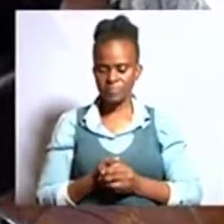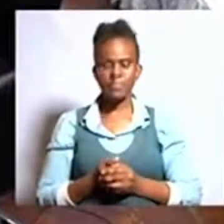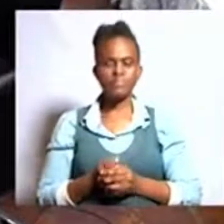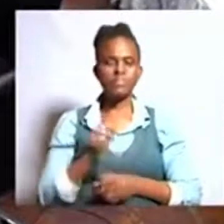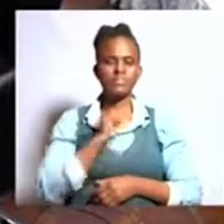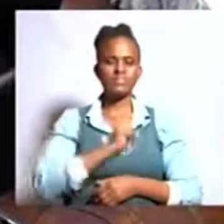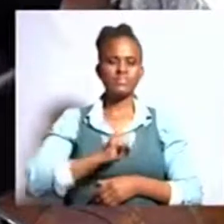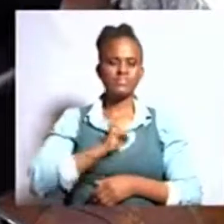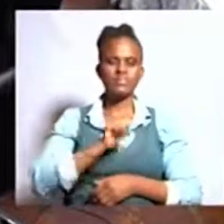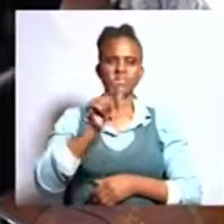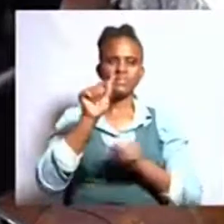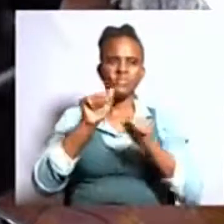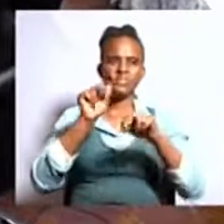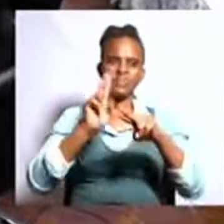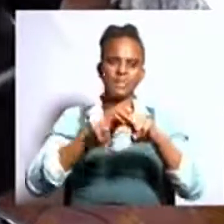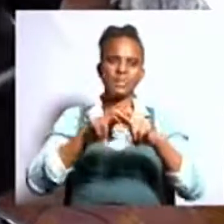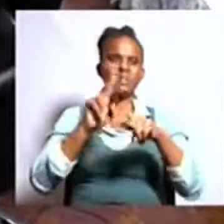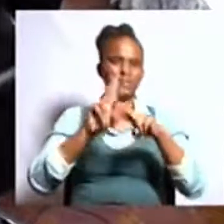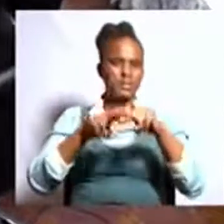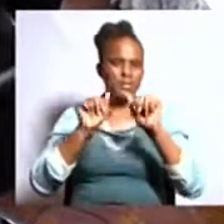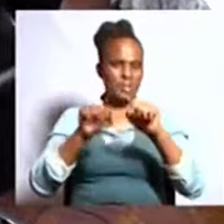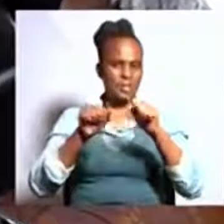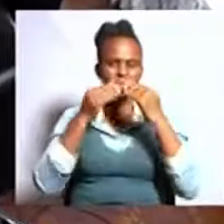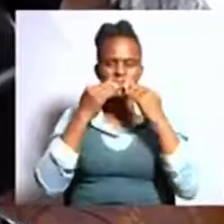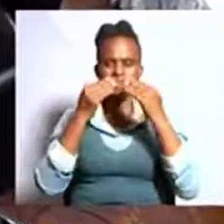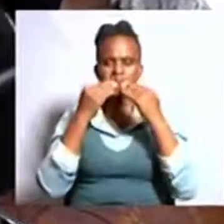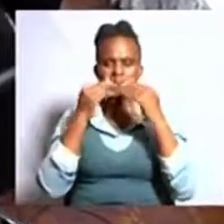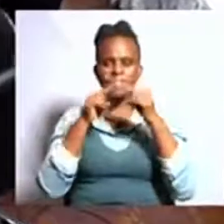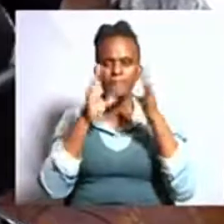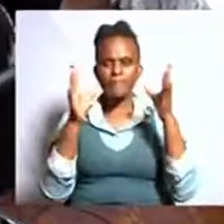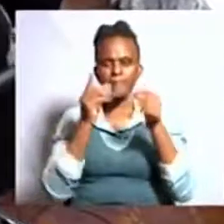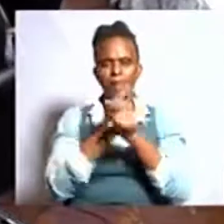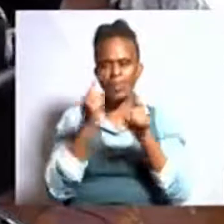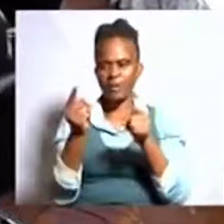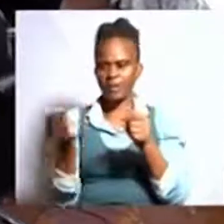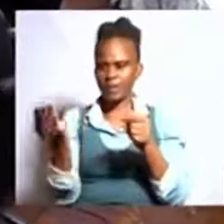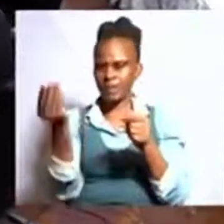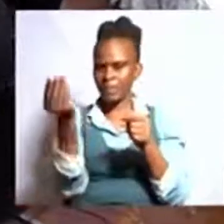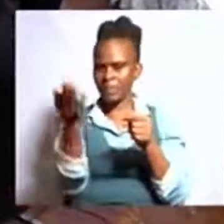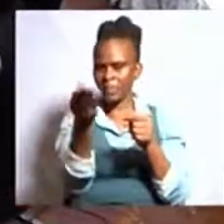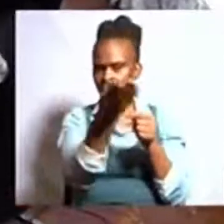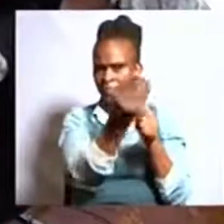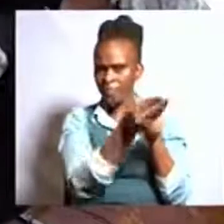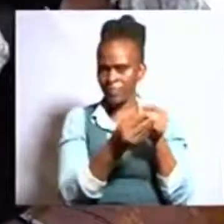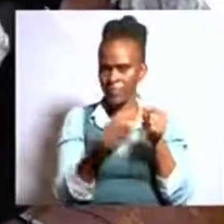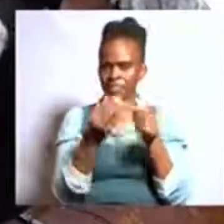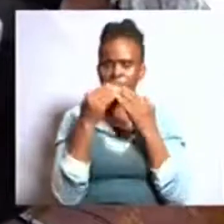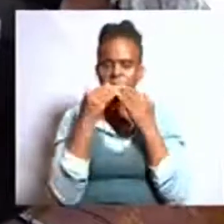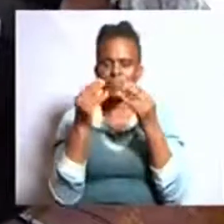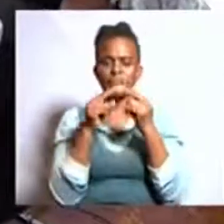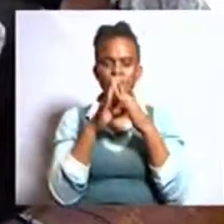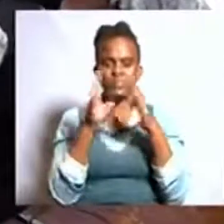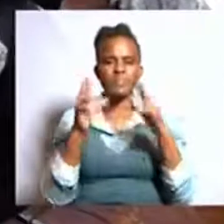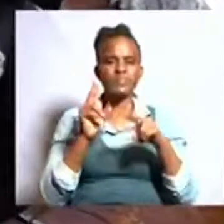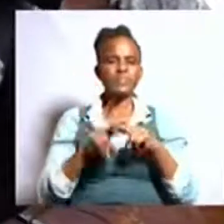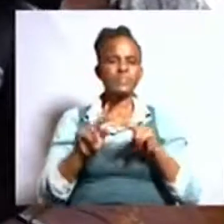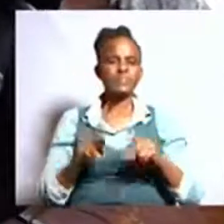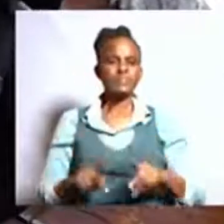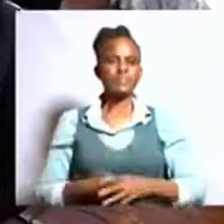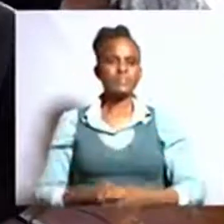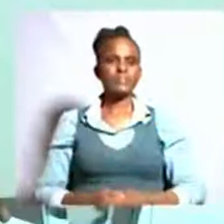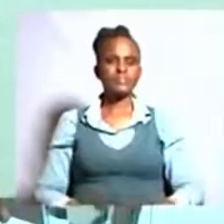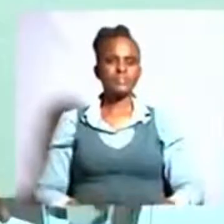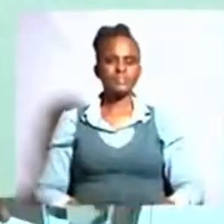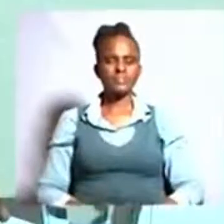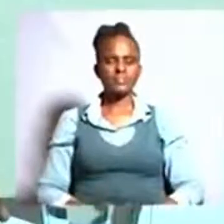Sorry? You can sit. Pass it. Thank you. Just pass it. Pass it. Pass it. Thank you very much, Chair.